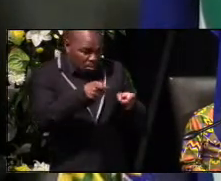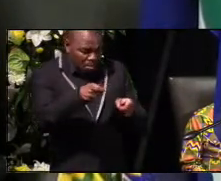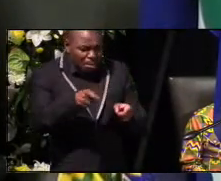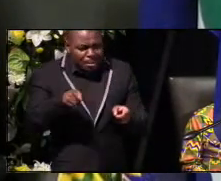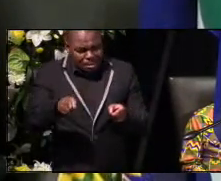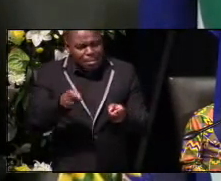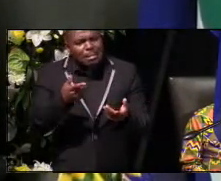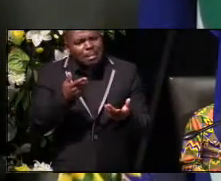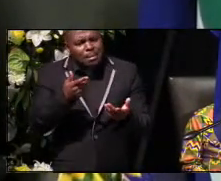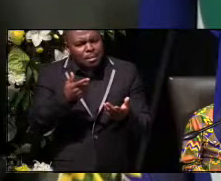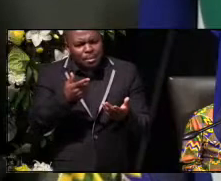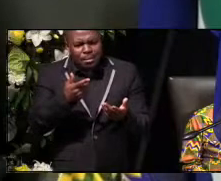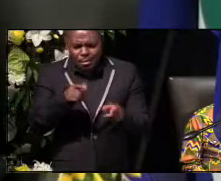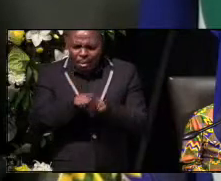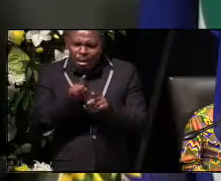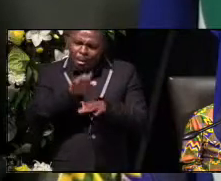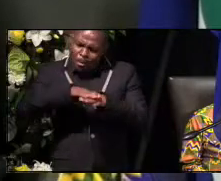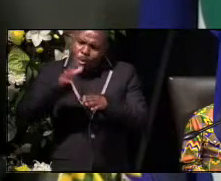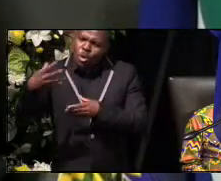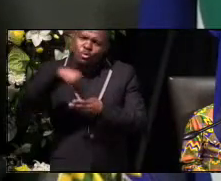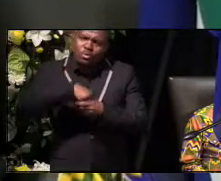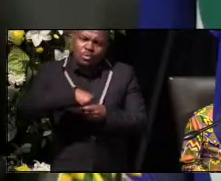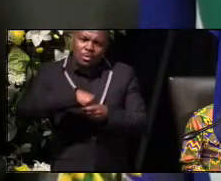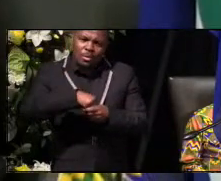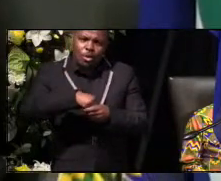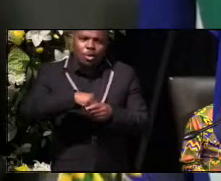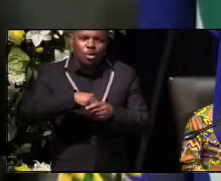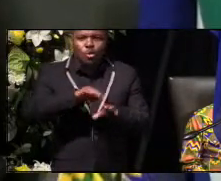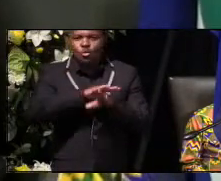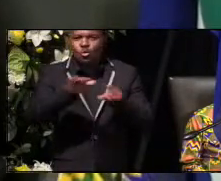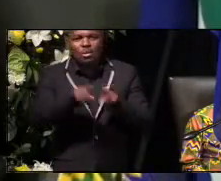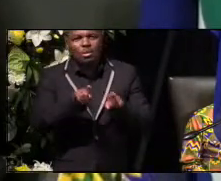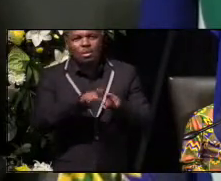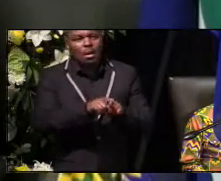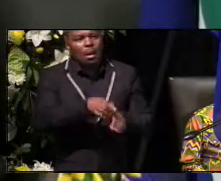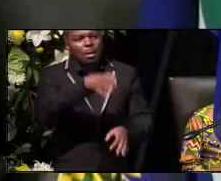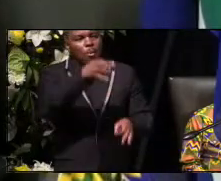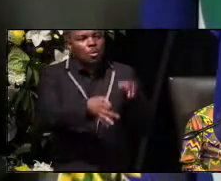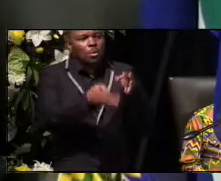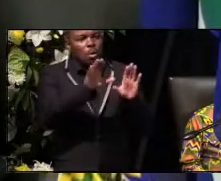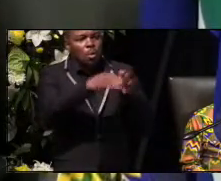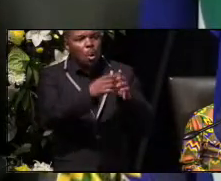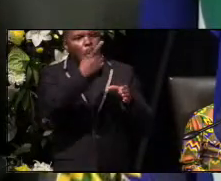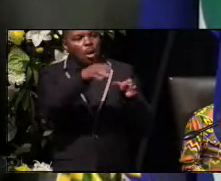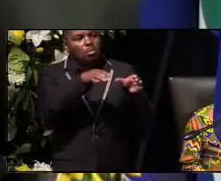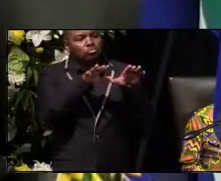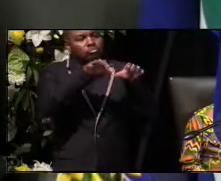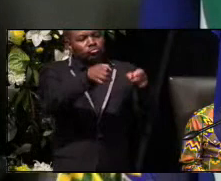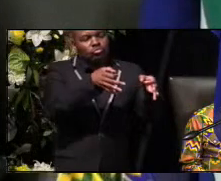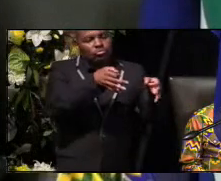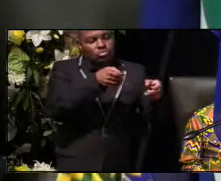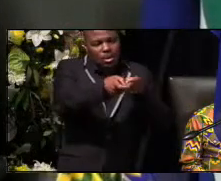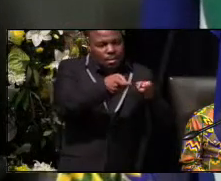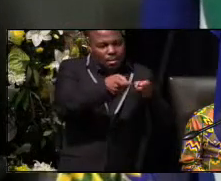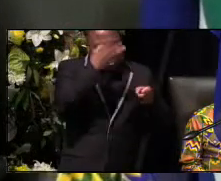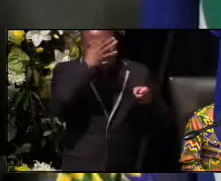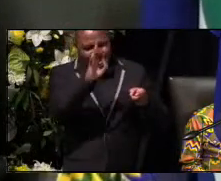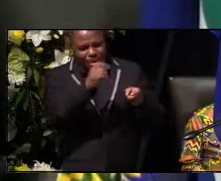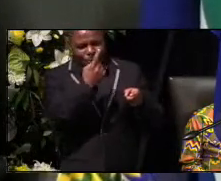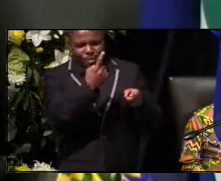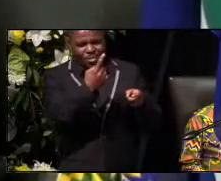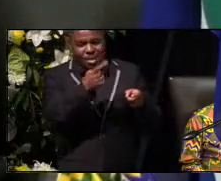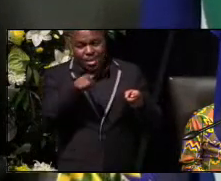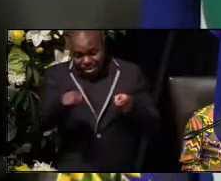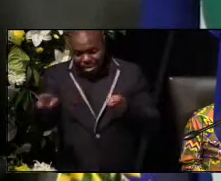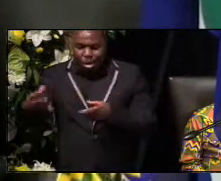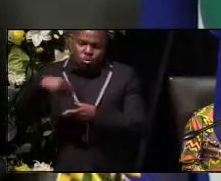more inclusive than part than governments that consist of only one political party and it can amount